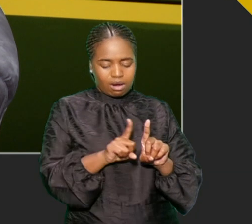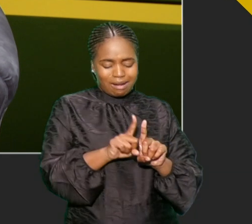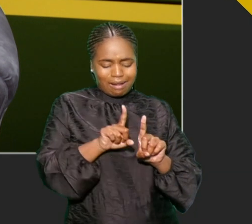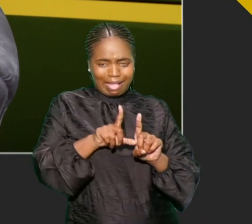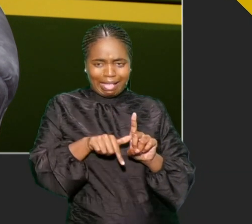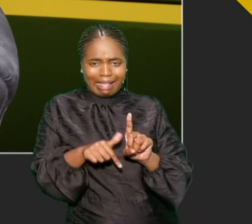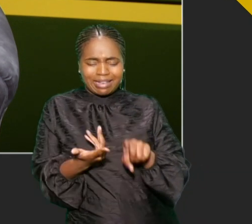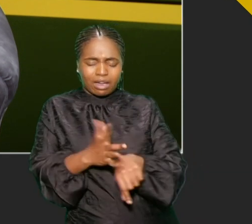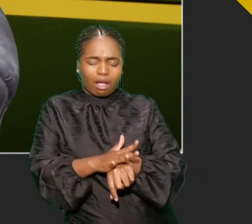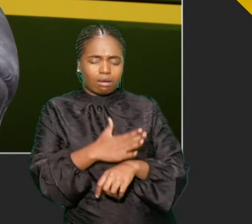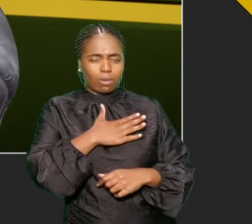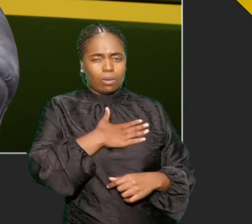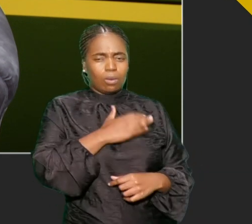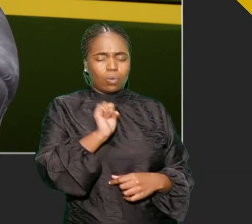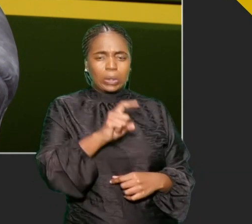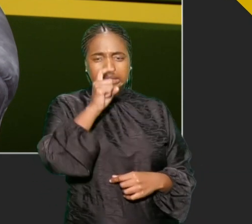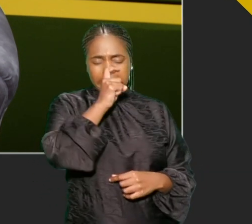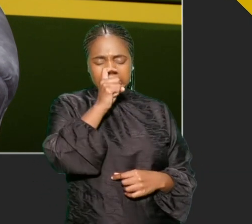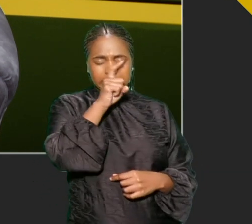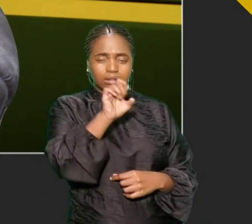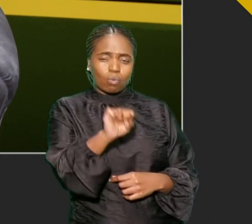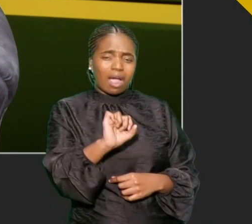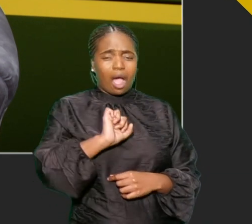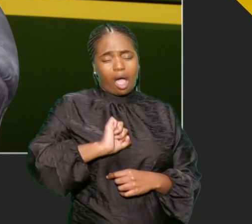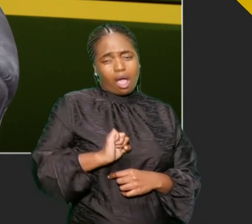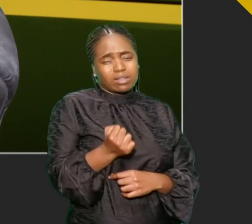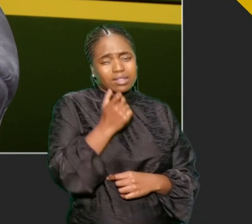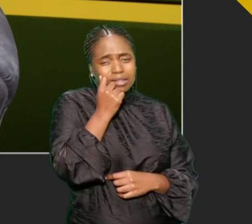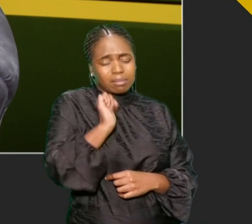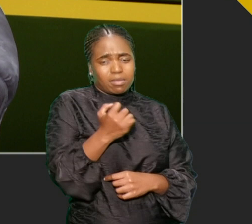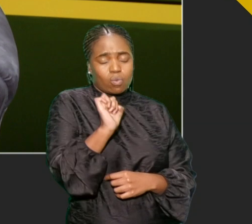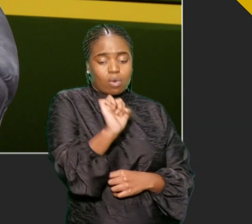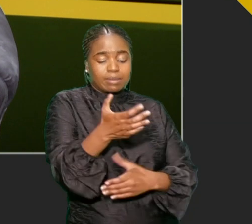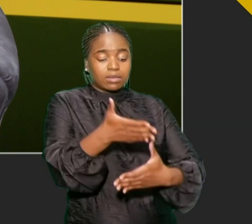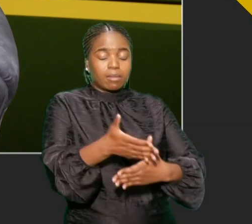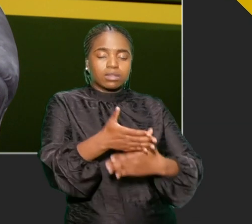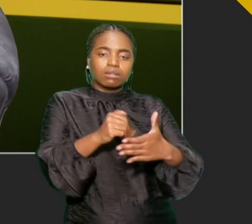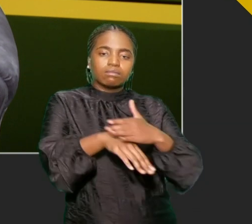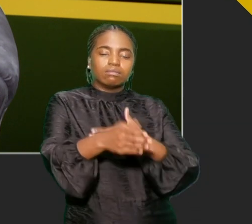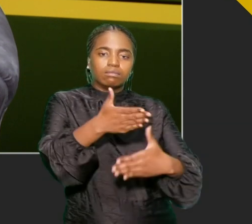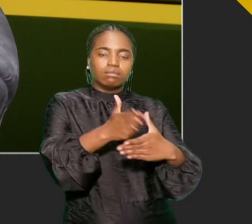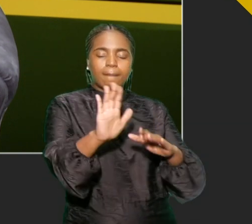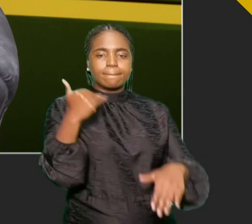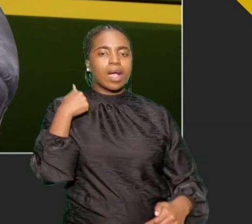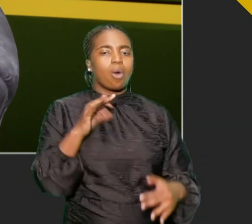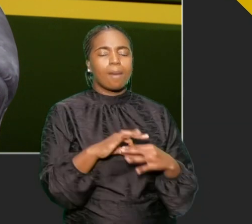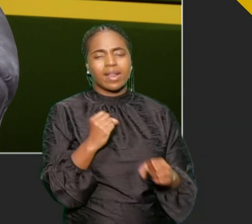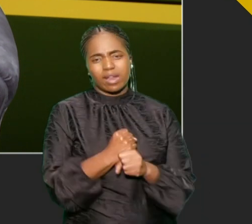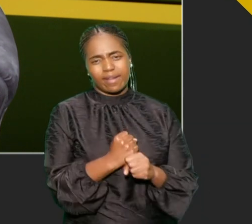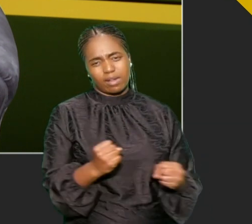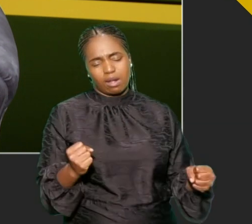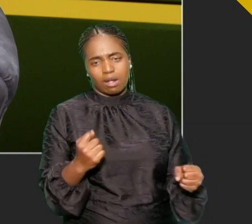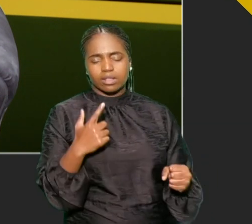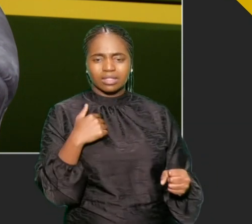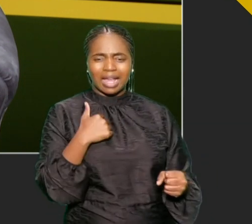life. Usisi Yvonne so told us as she lost her husband who was emsebenzini and not knowing that, just speaking and